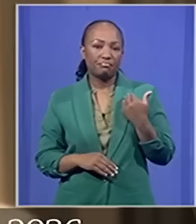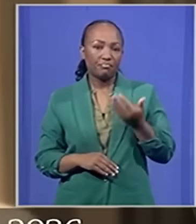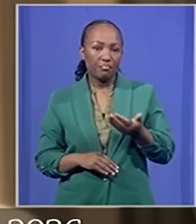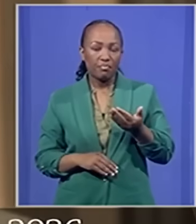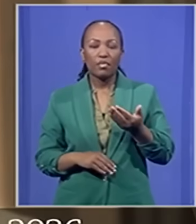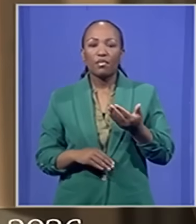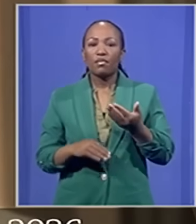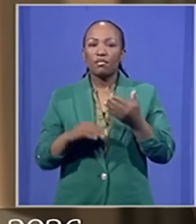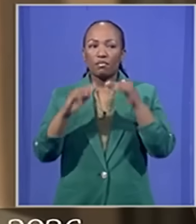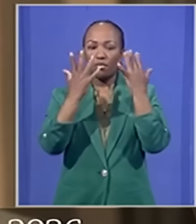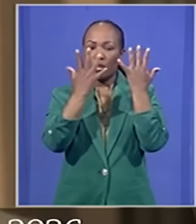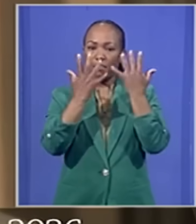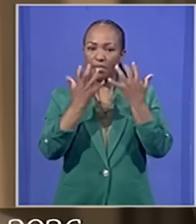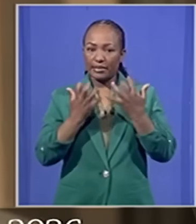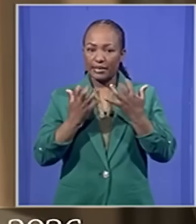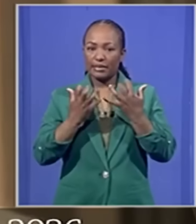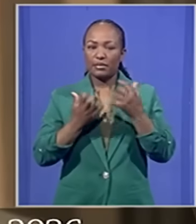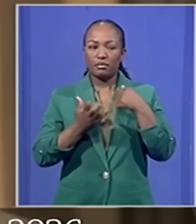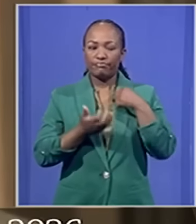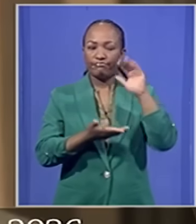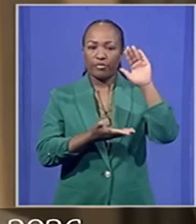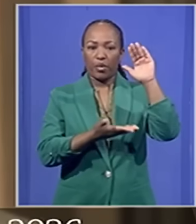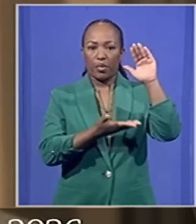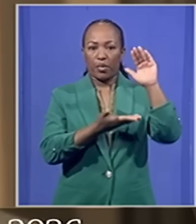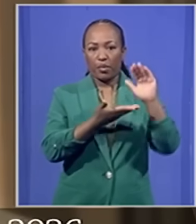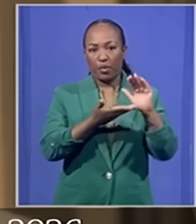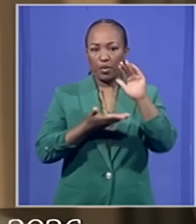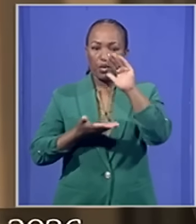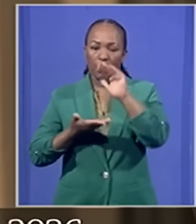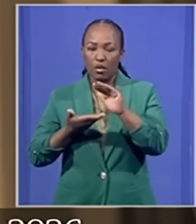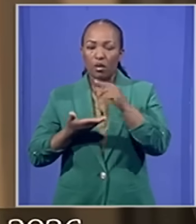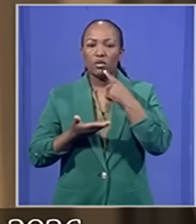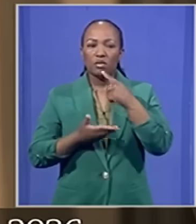that we would propose contributing an amount of